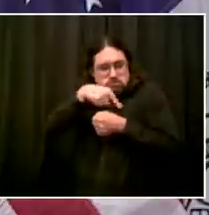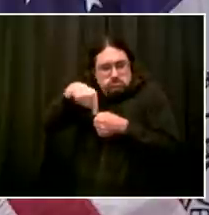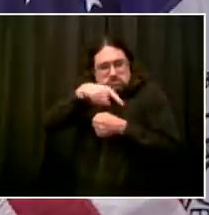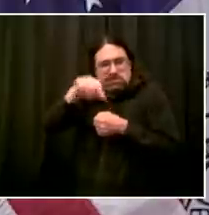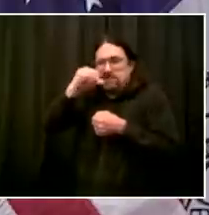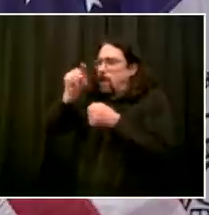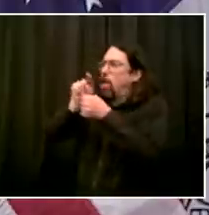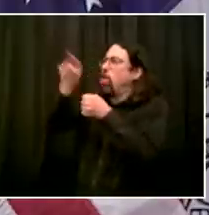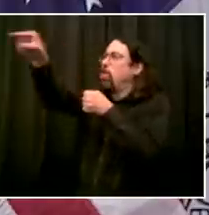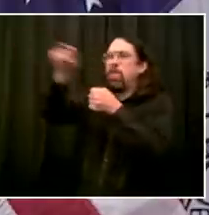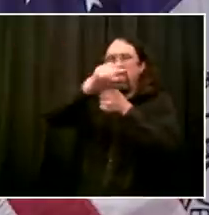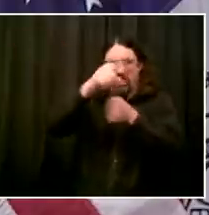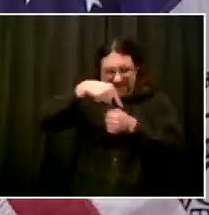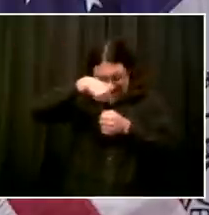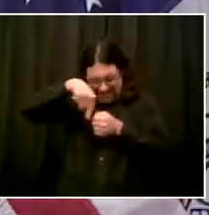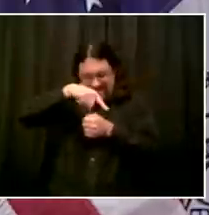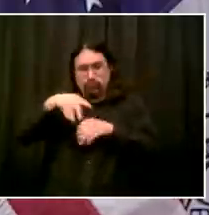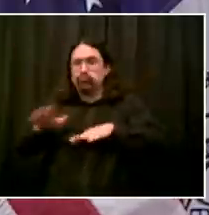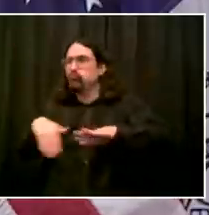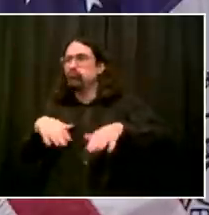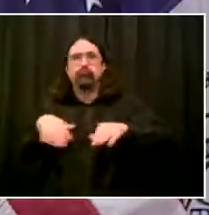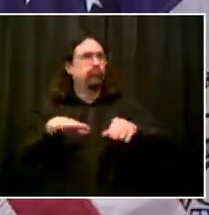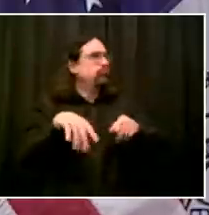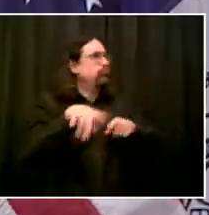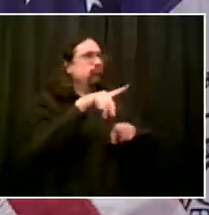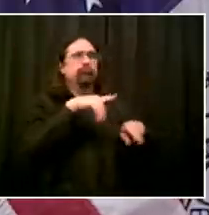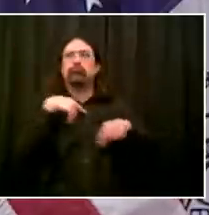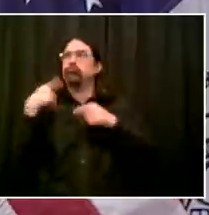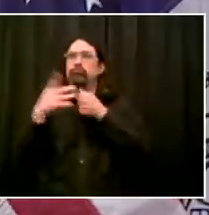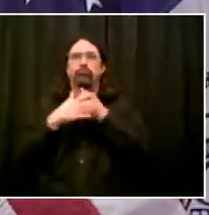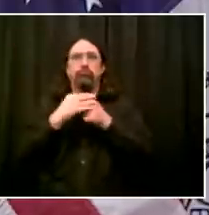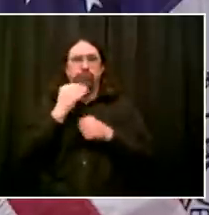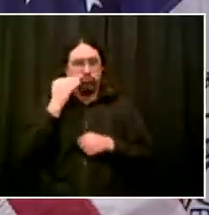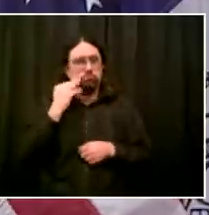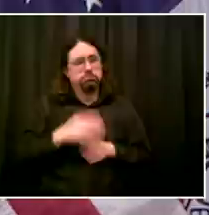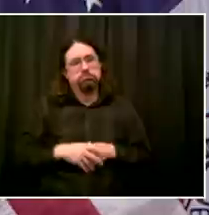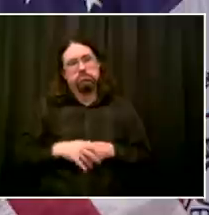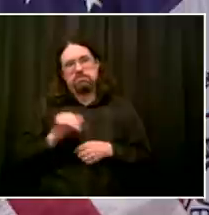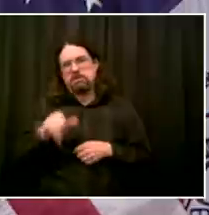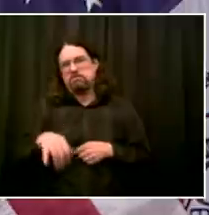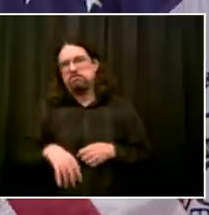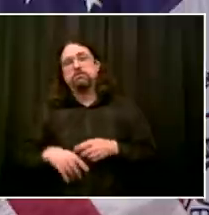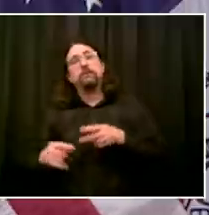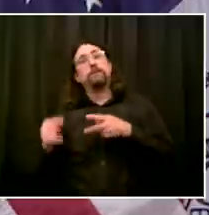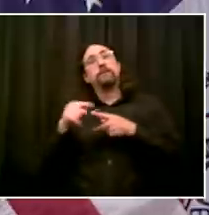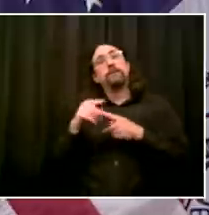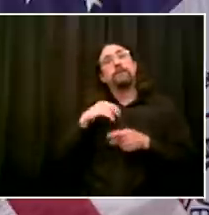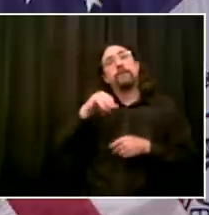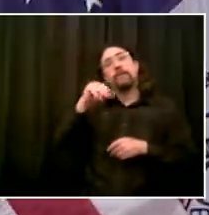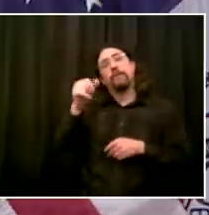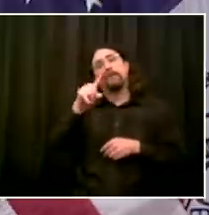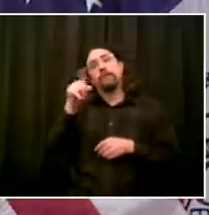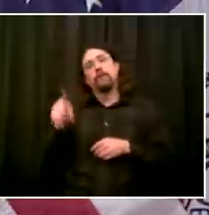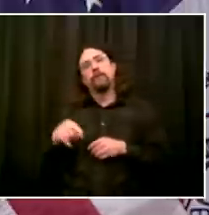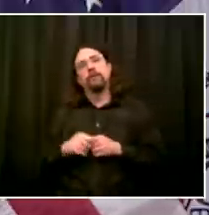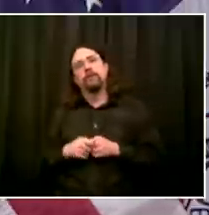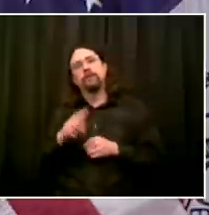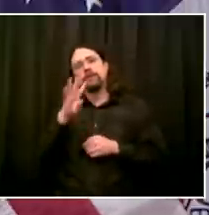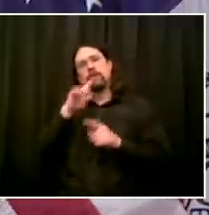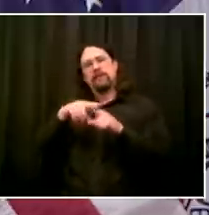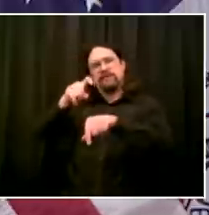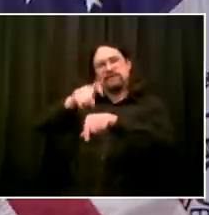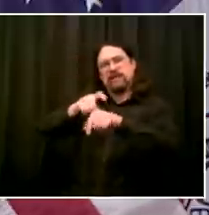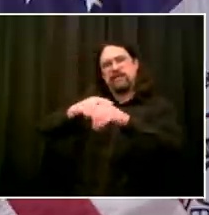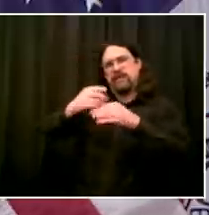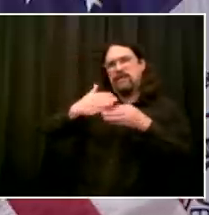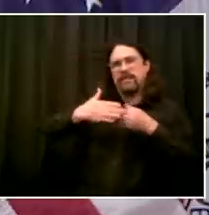on your question about timing, so to me, Rich, it's I'm just looking at these numbers. I'm looking at the consistency of them. I'm